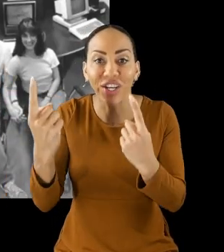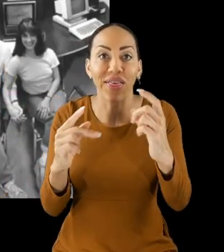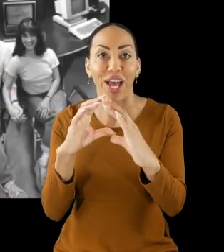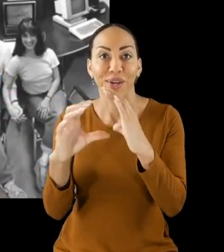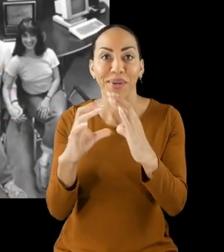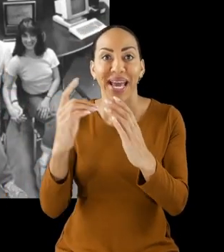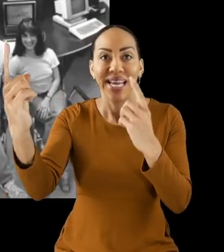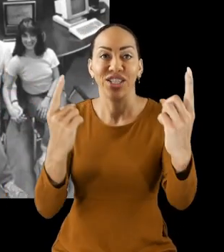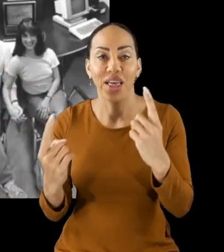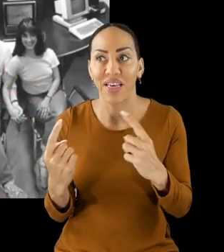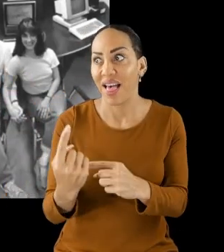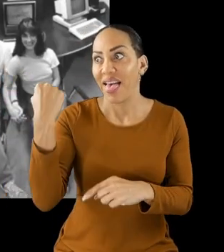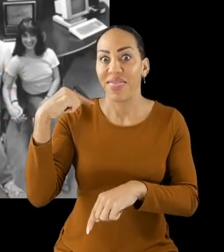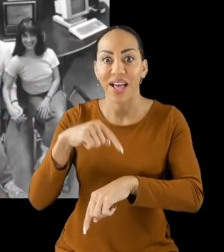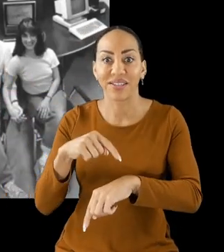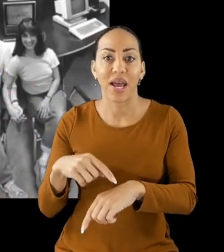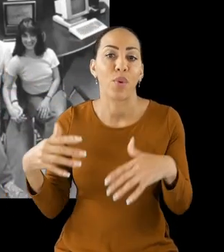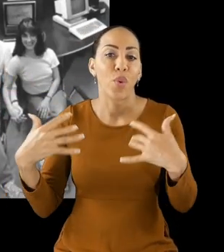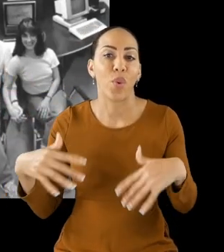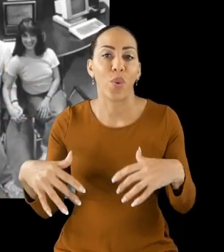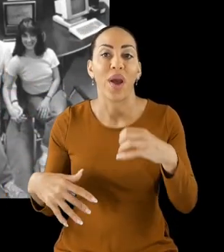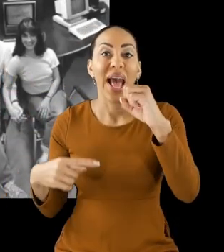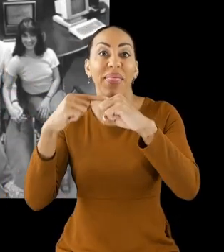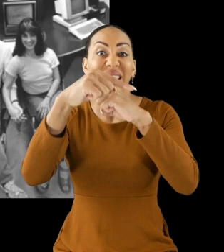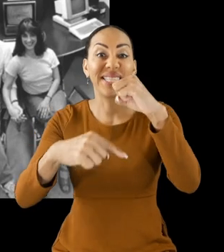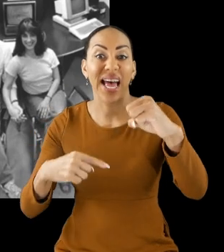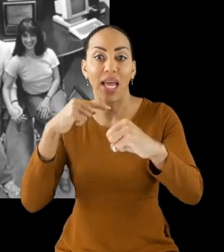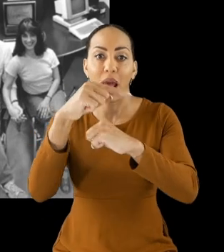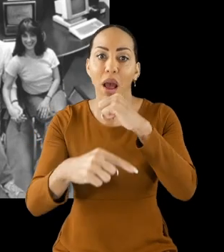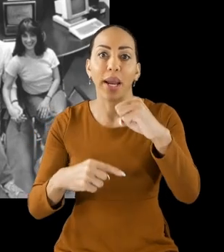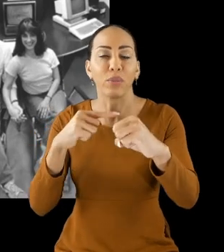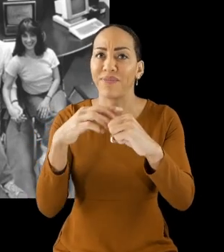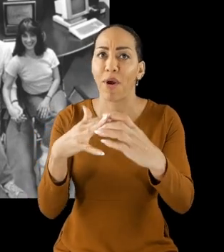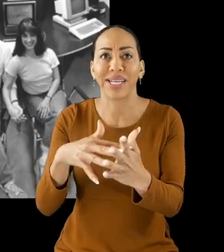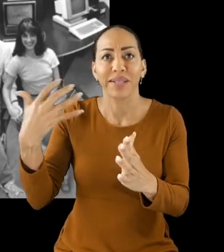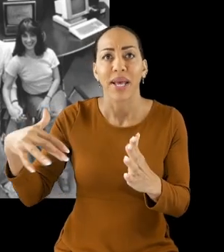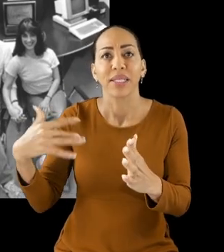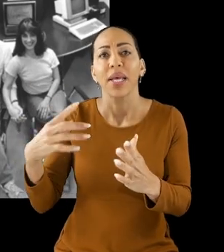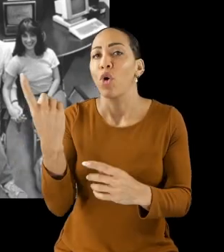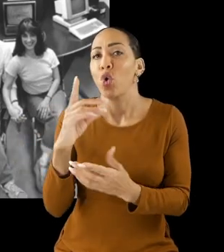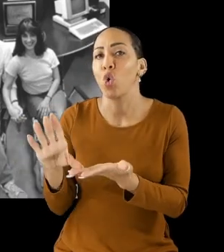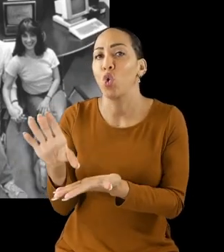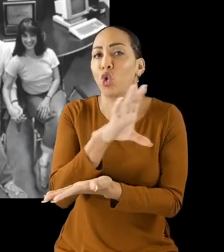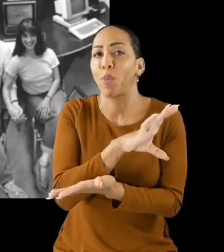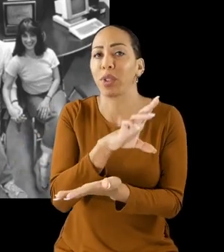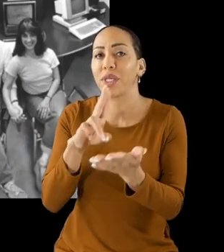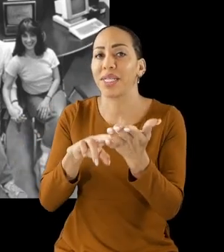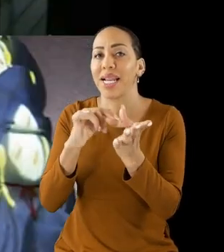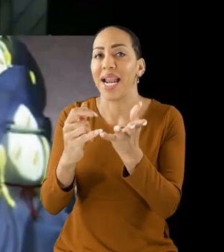one another. It was quite a sensation at the time, and the satellite was very expensive. It was sponsored by